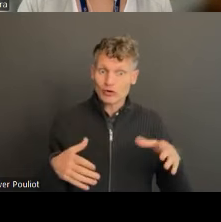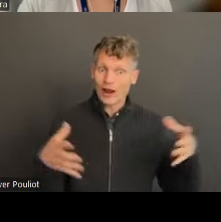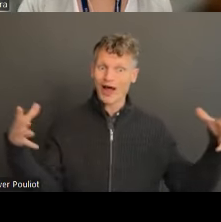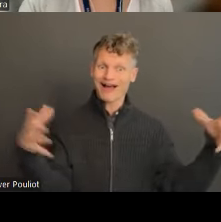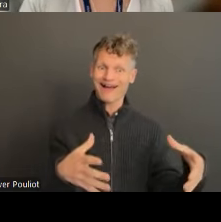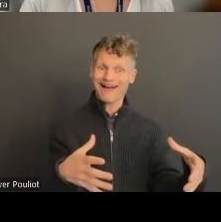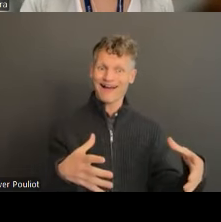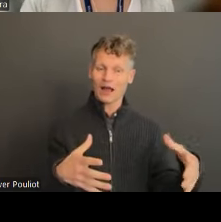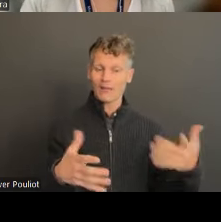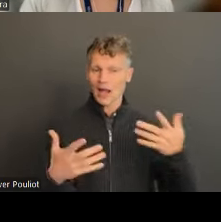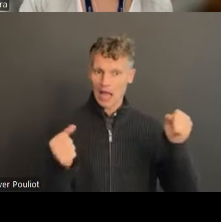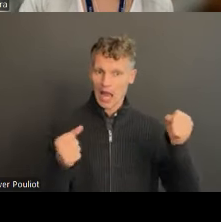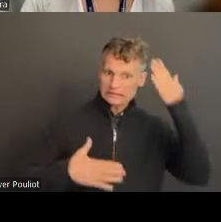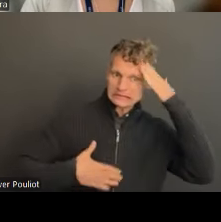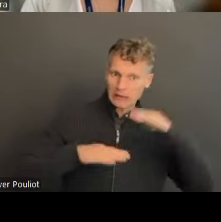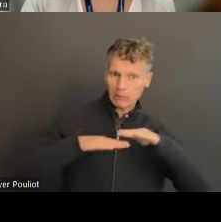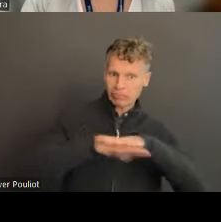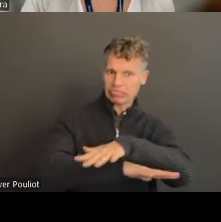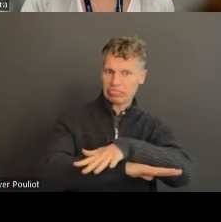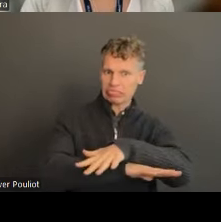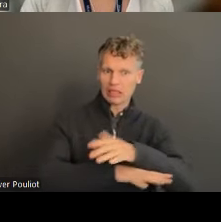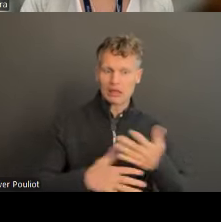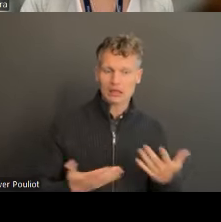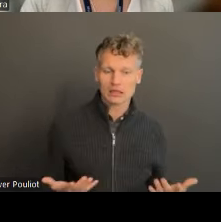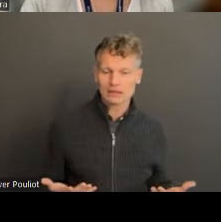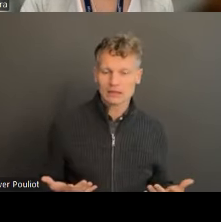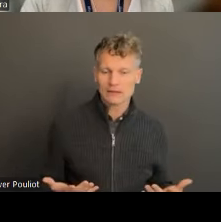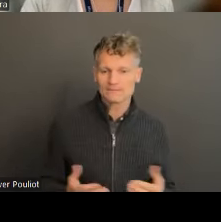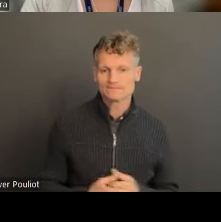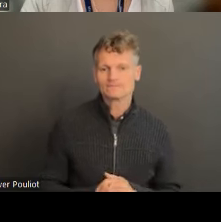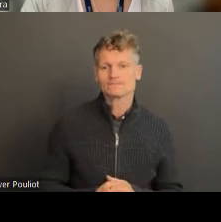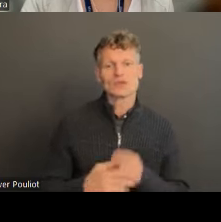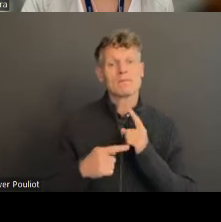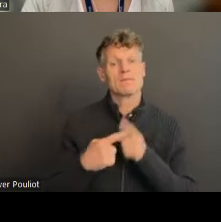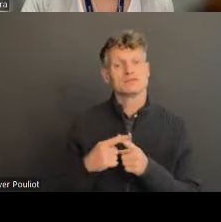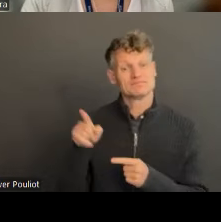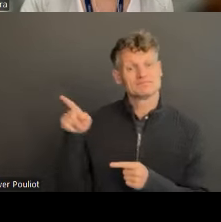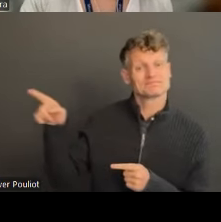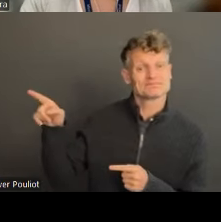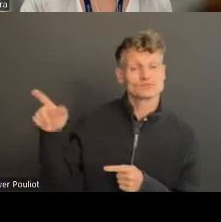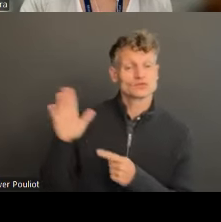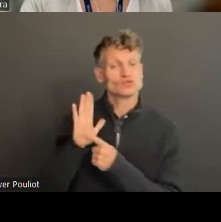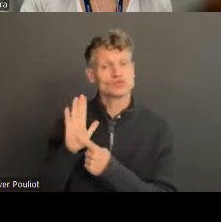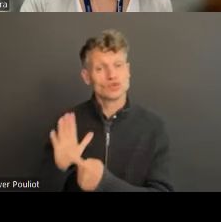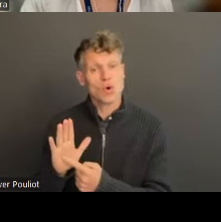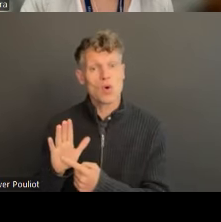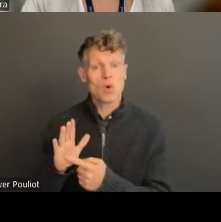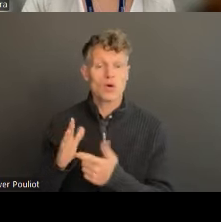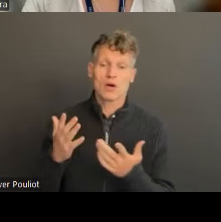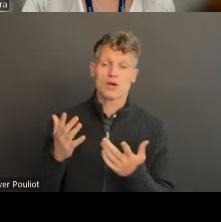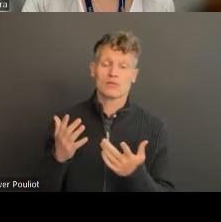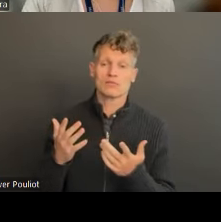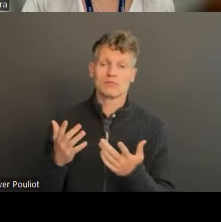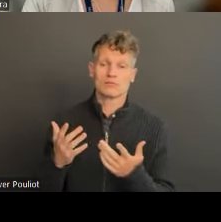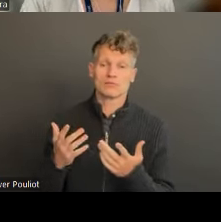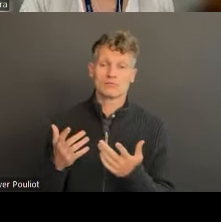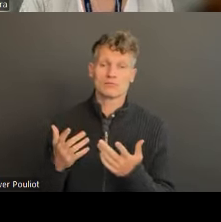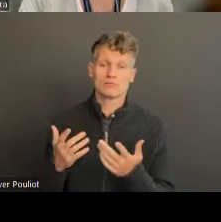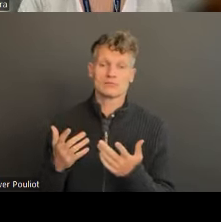tests, the ones that we just mentioned. We have them here according to how, you know, the positive responses are. And